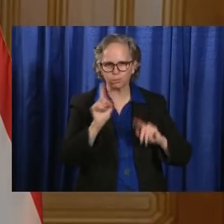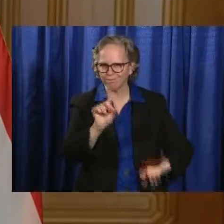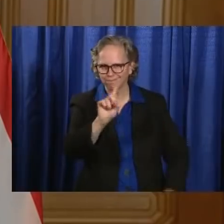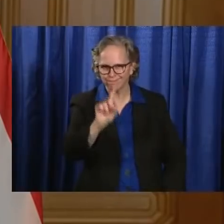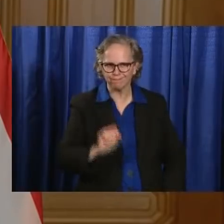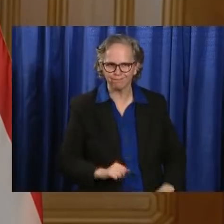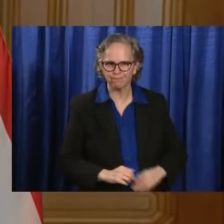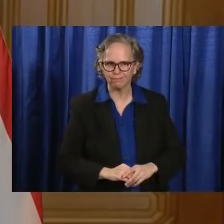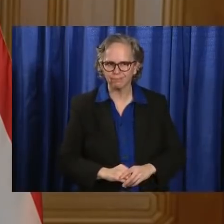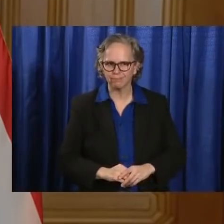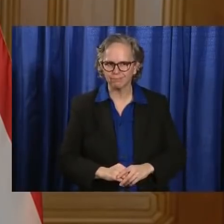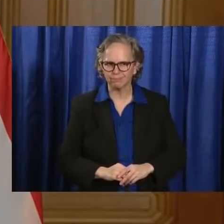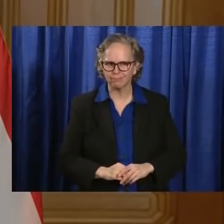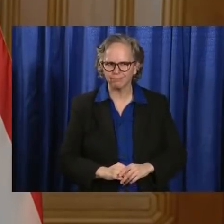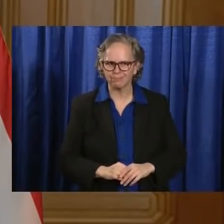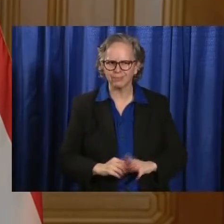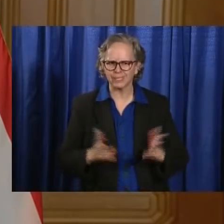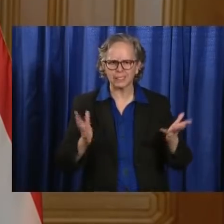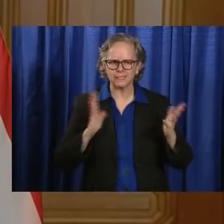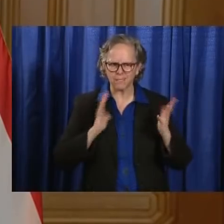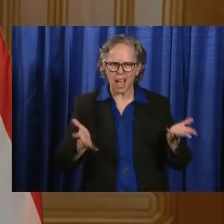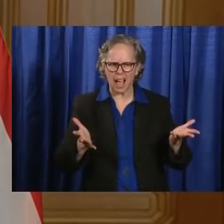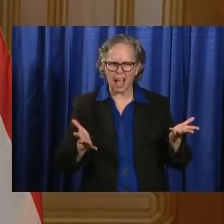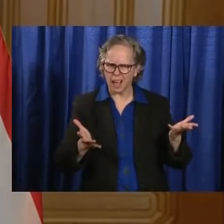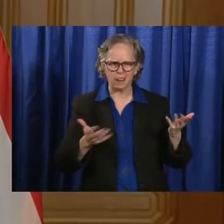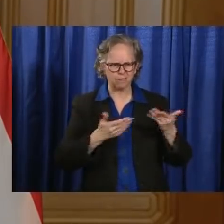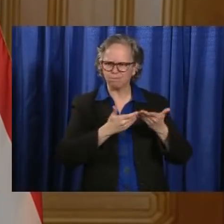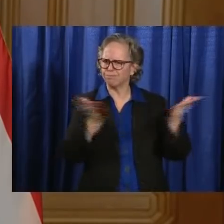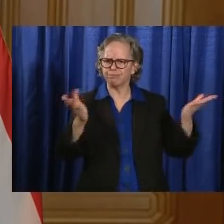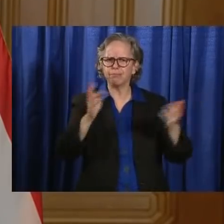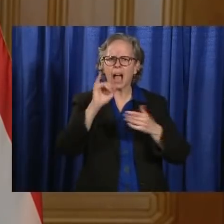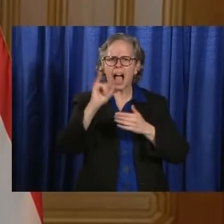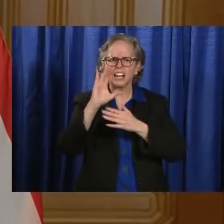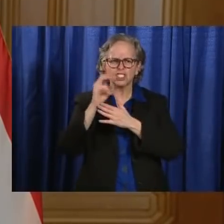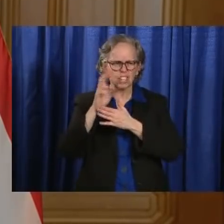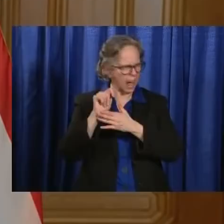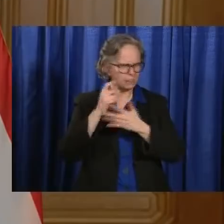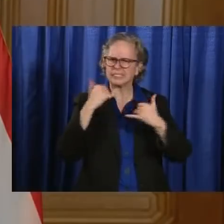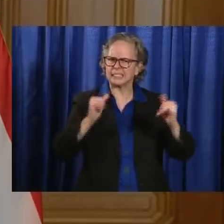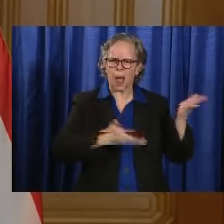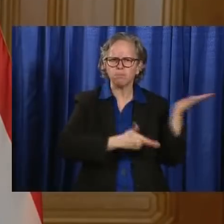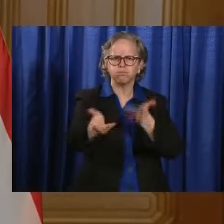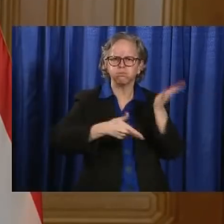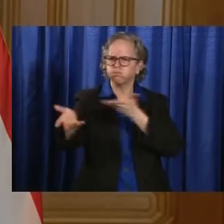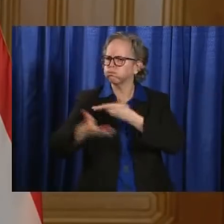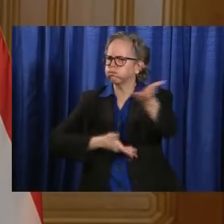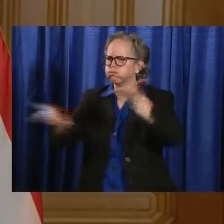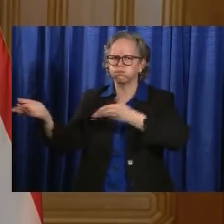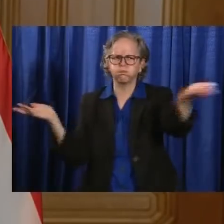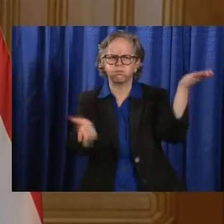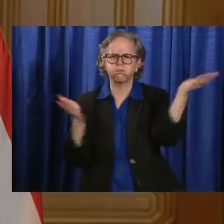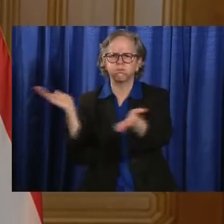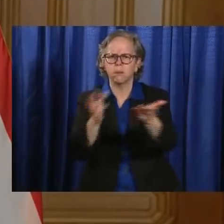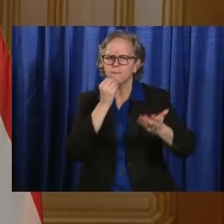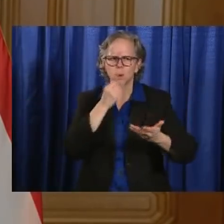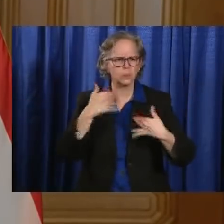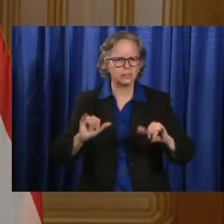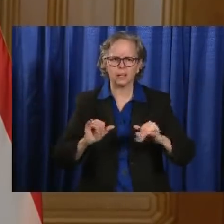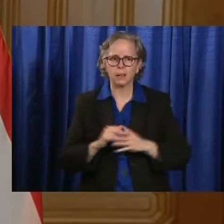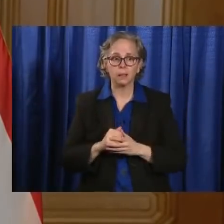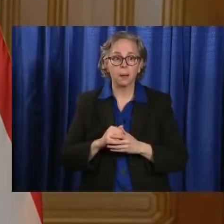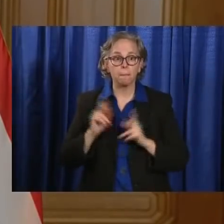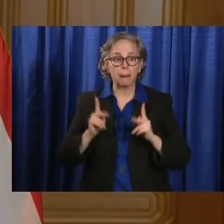just as solid, just as good as it ever was. And people need have enough at home, and if